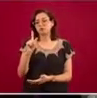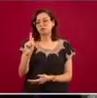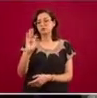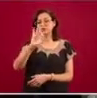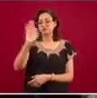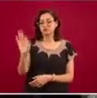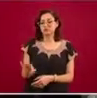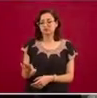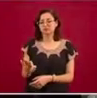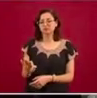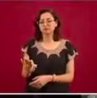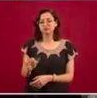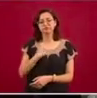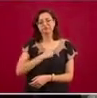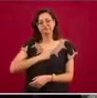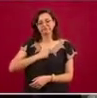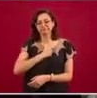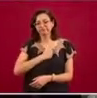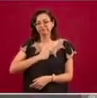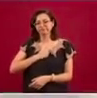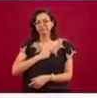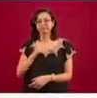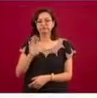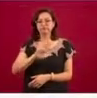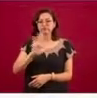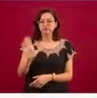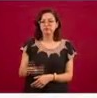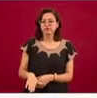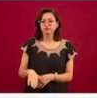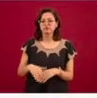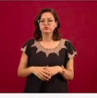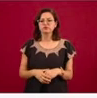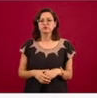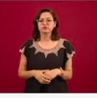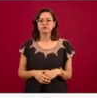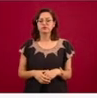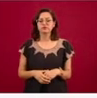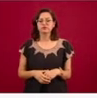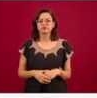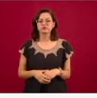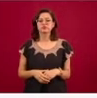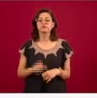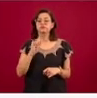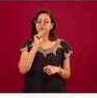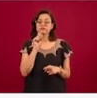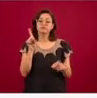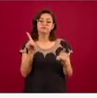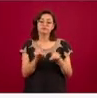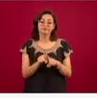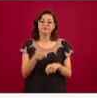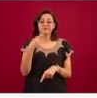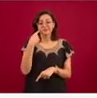Here we have the comorbidity information, and we can take a look at how